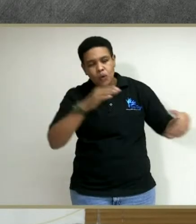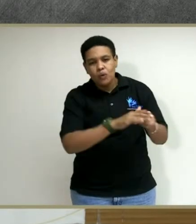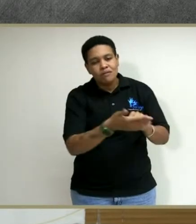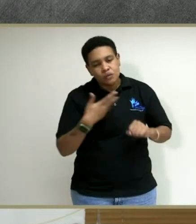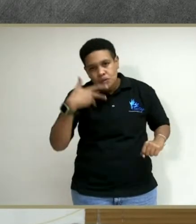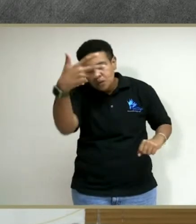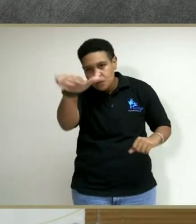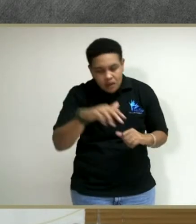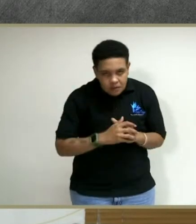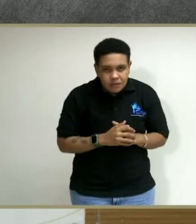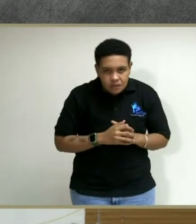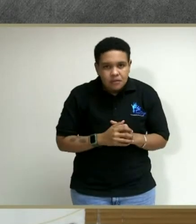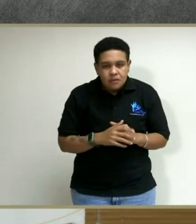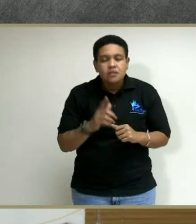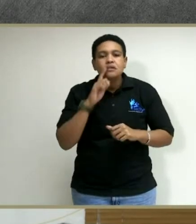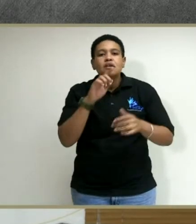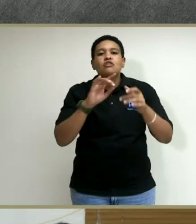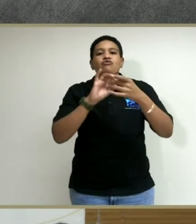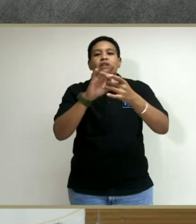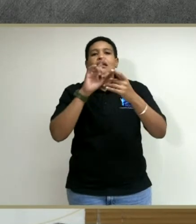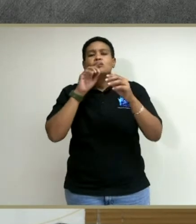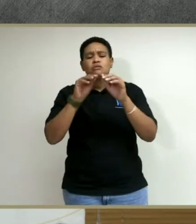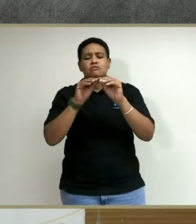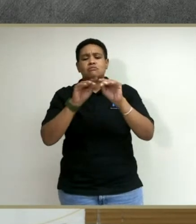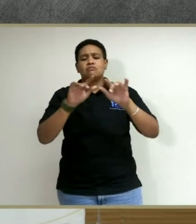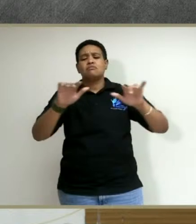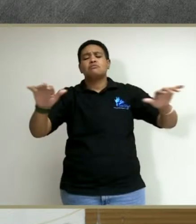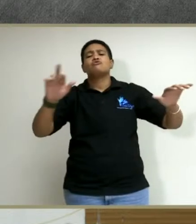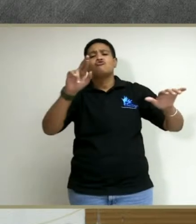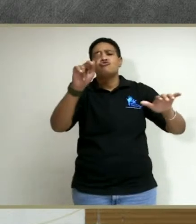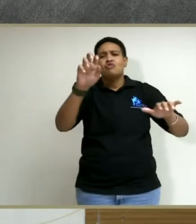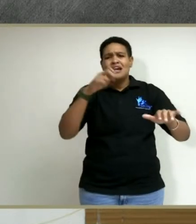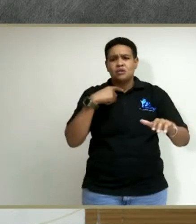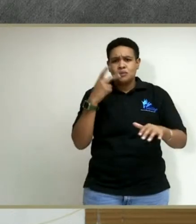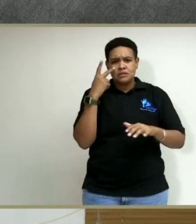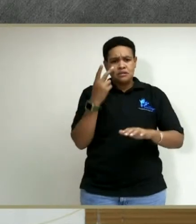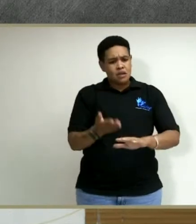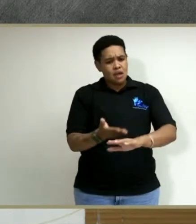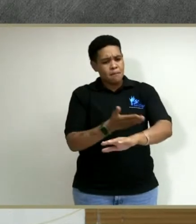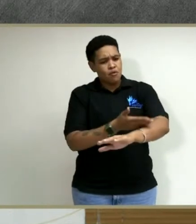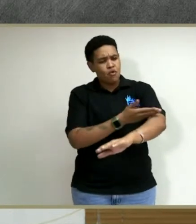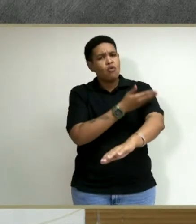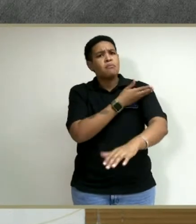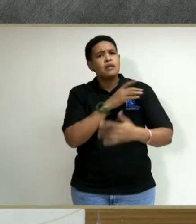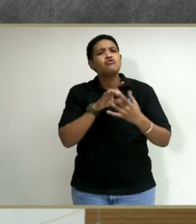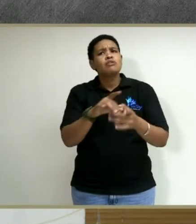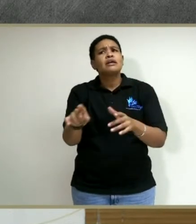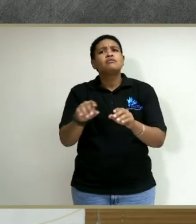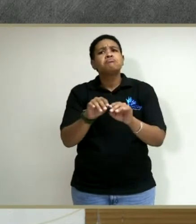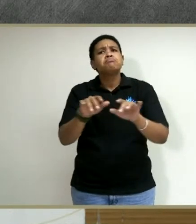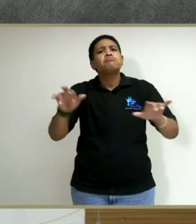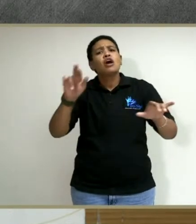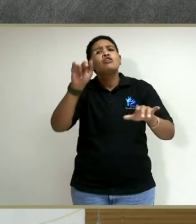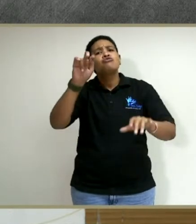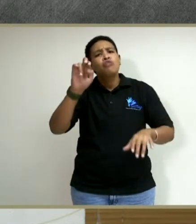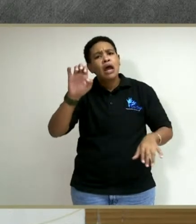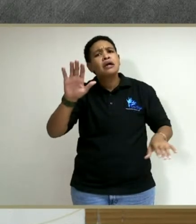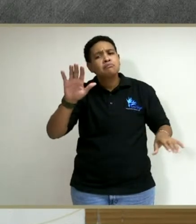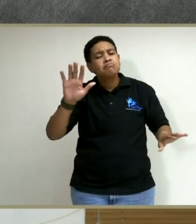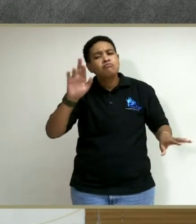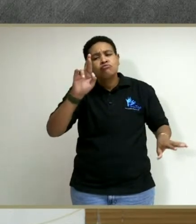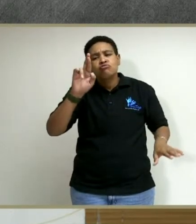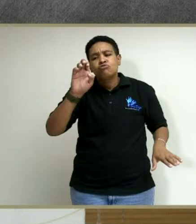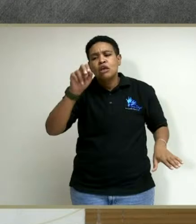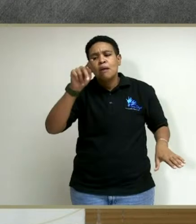In terms of our reproductive rate, we are seeing an improvement in that, and our reproductive rate has